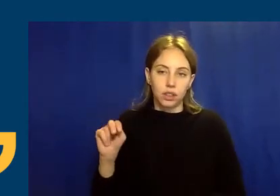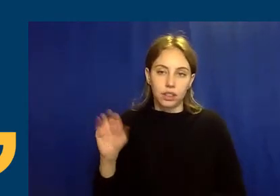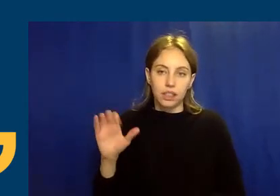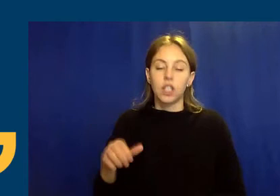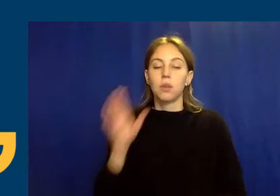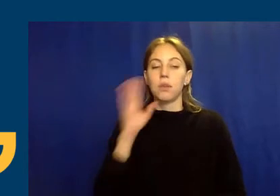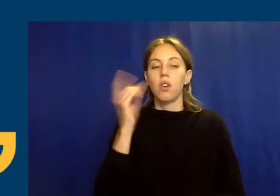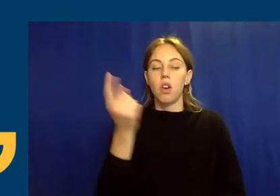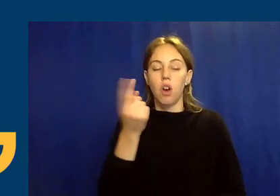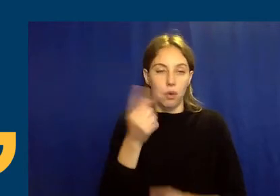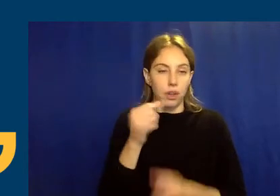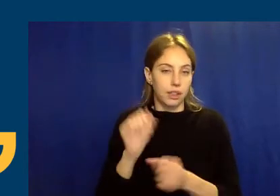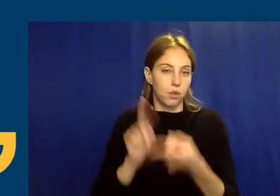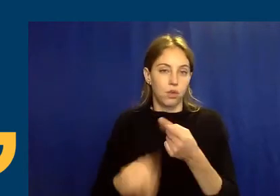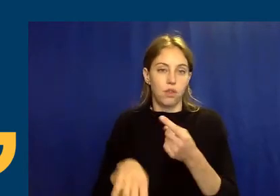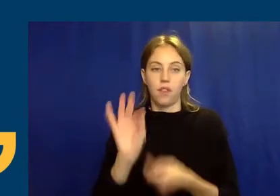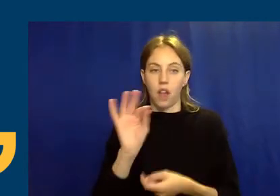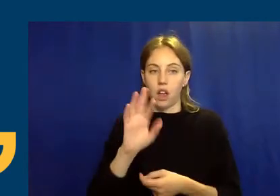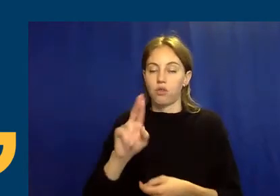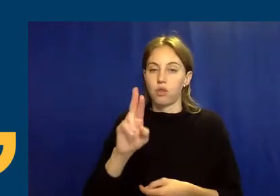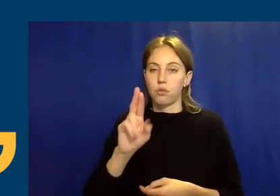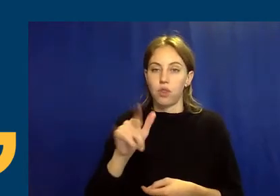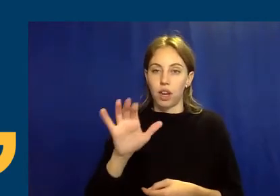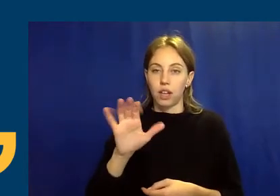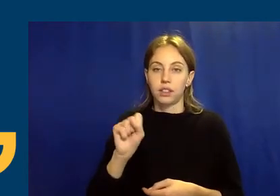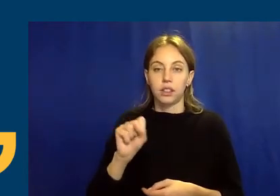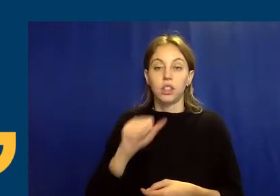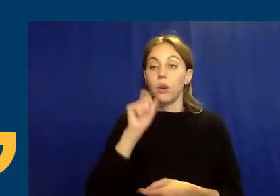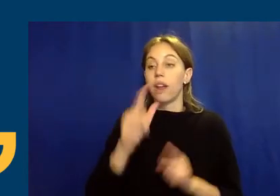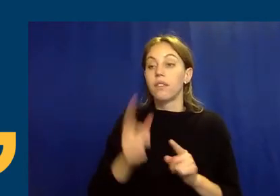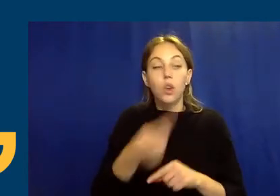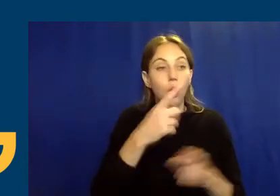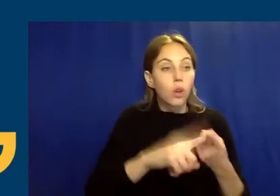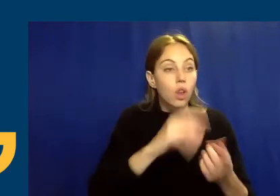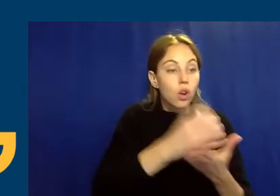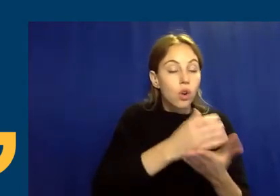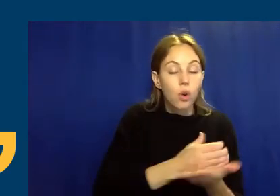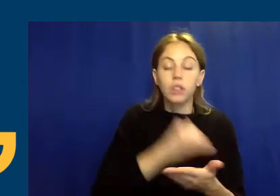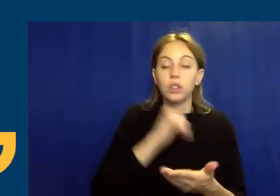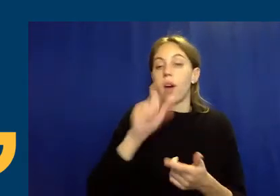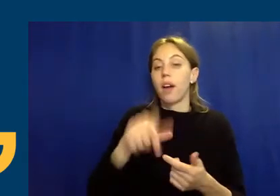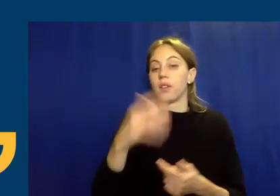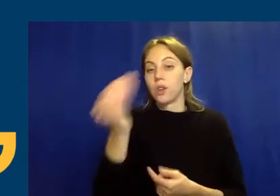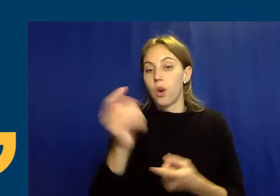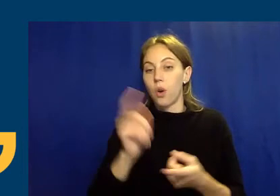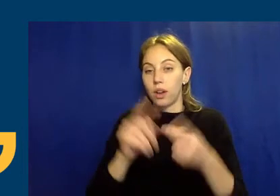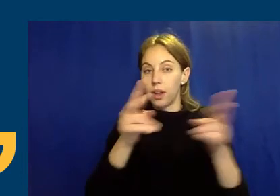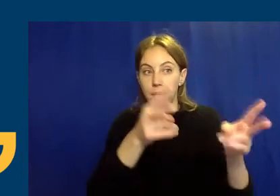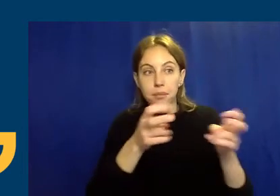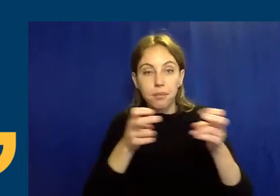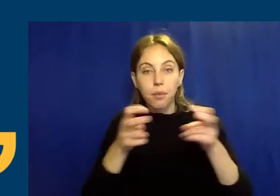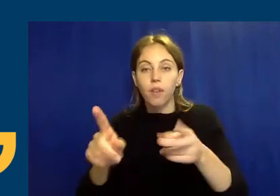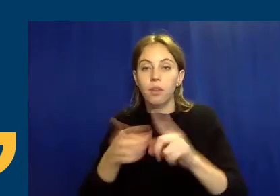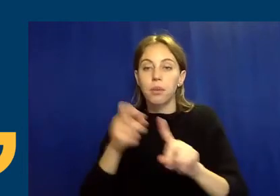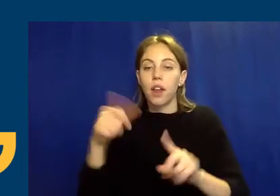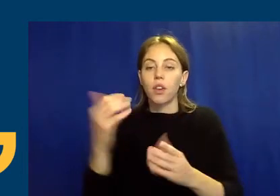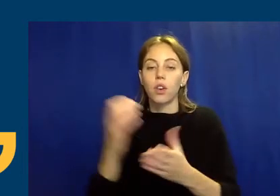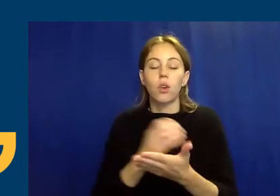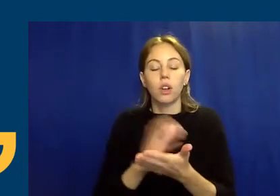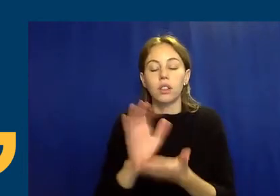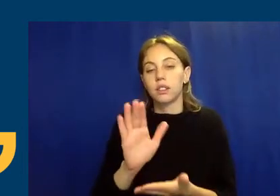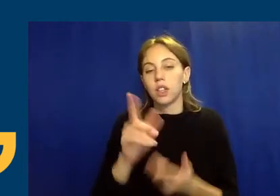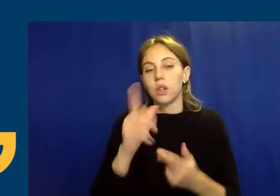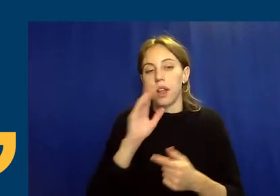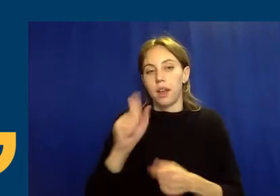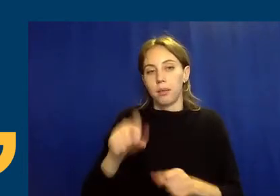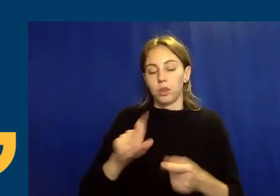be able to find your rubrics. So you don't have to go to the course to find it. You don't have to go import it from another course. You'll be able to find